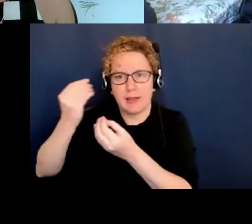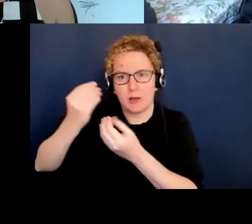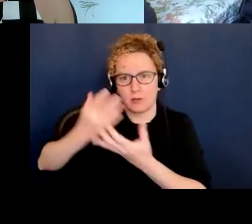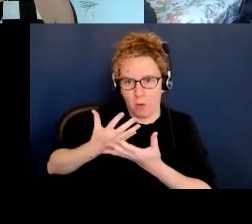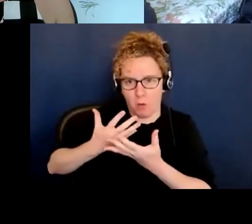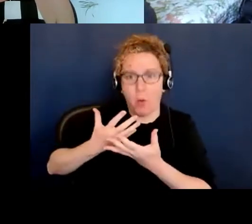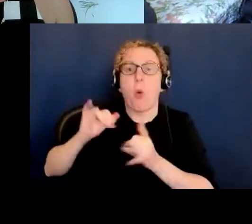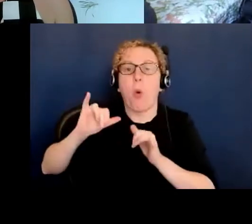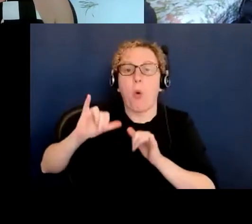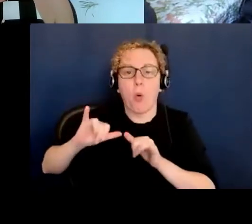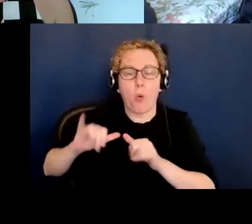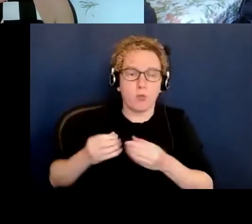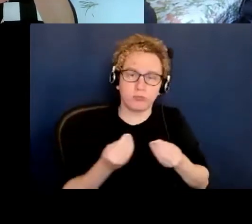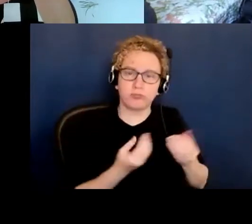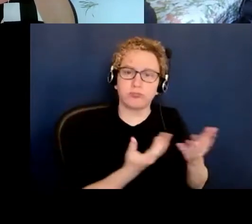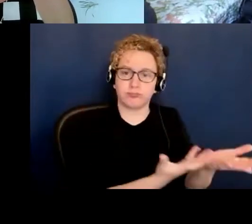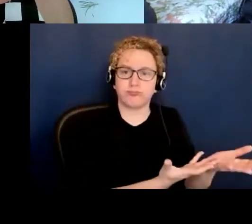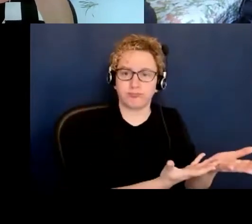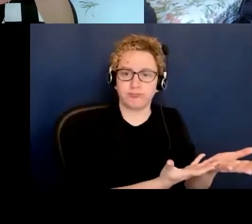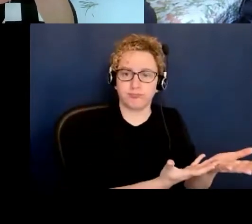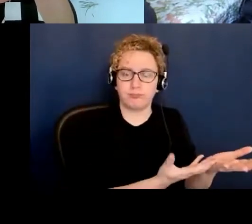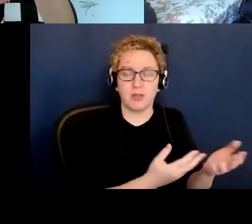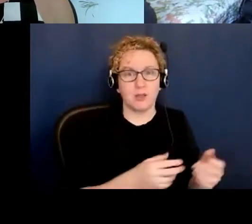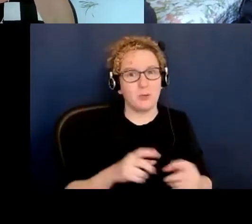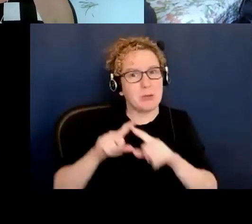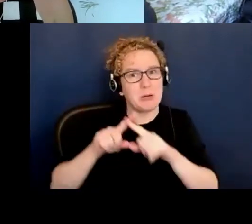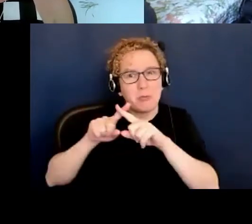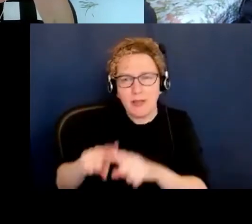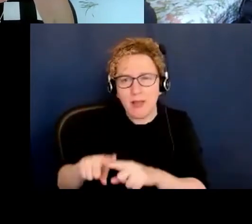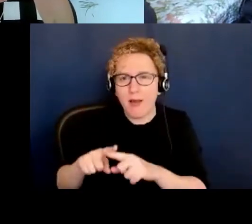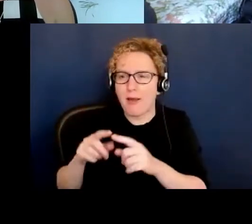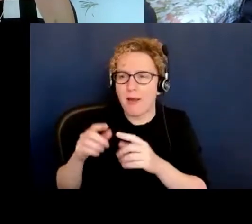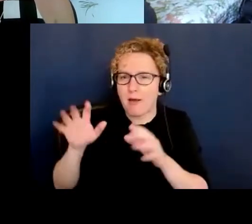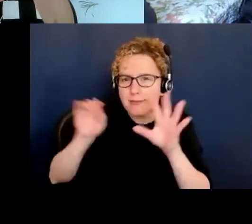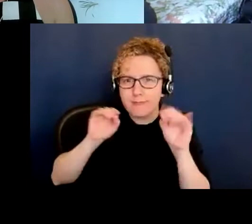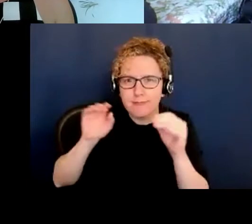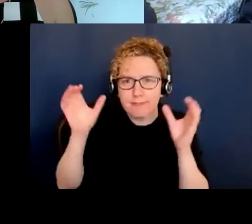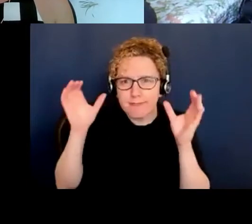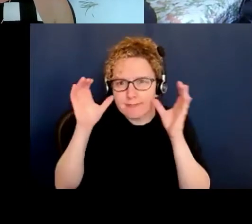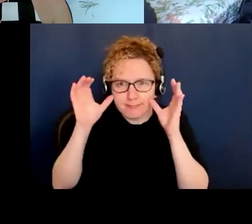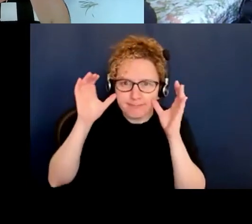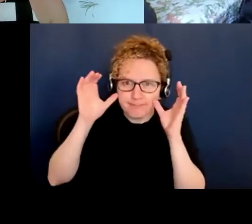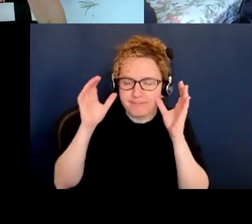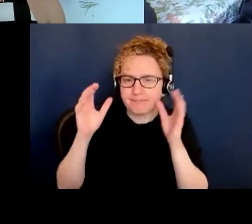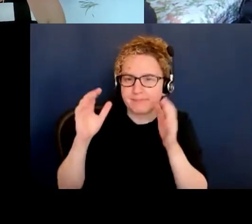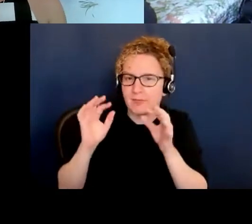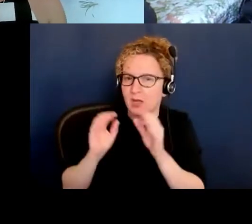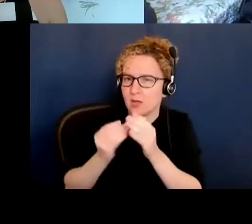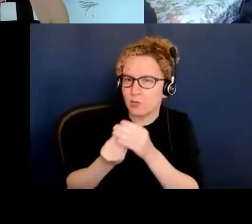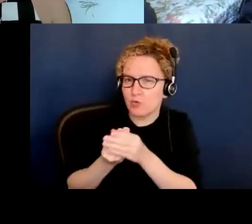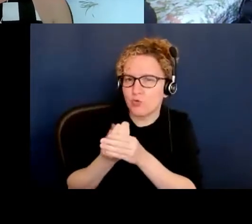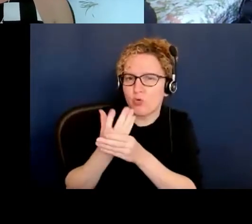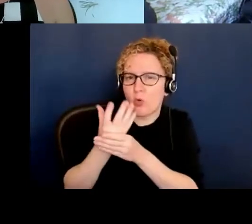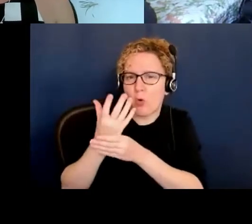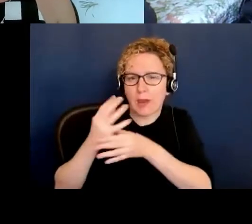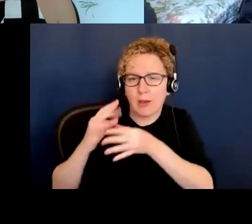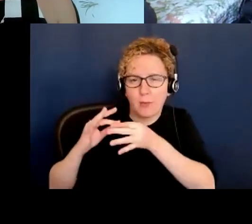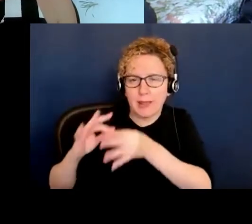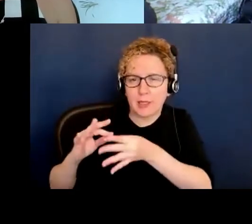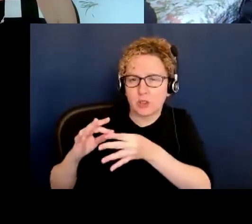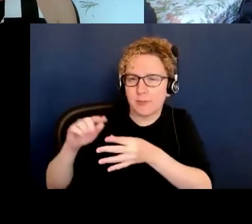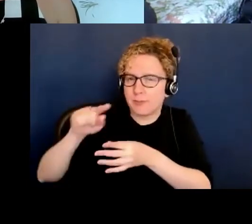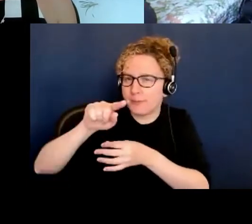practices on to others. And so we really rely on that, you know, kind of growing those relationships with the exchange